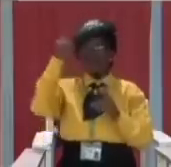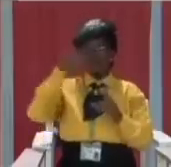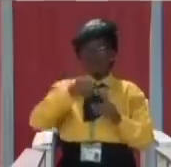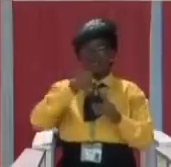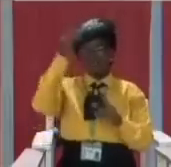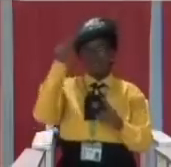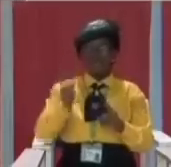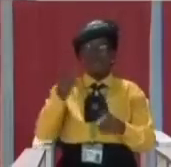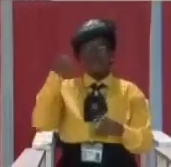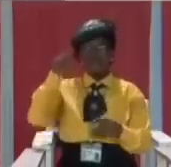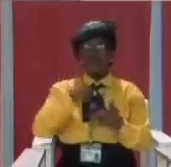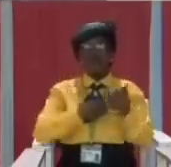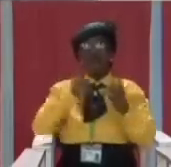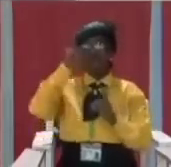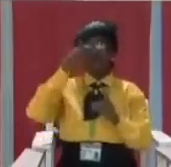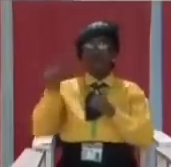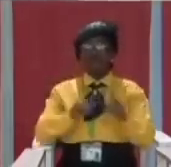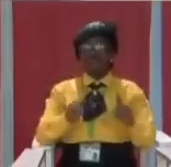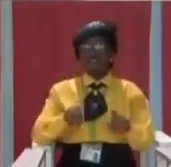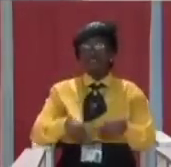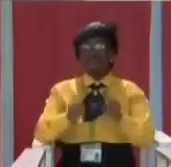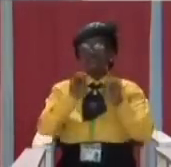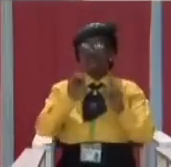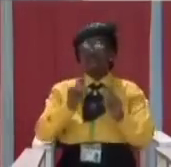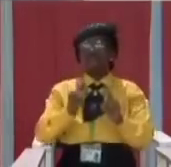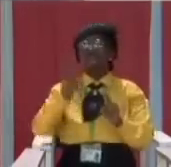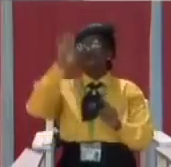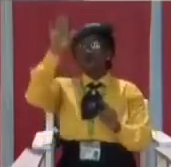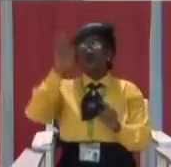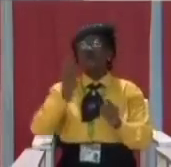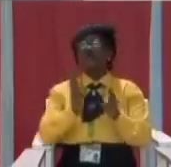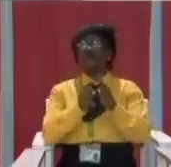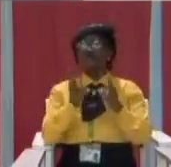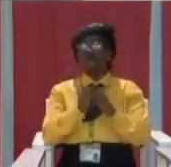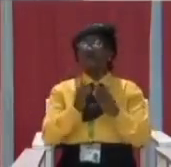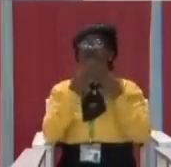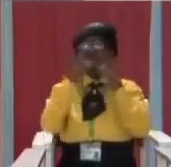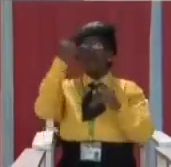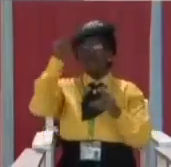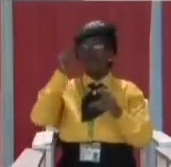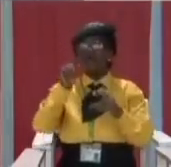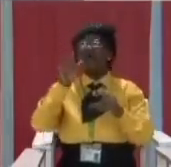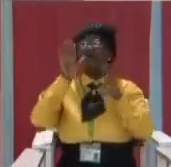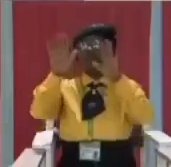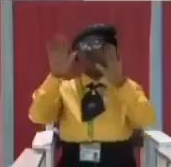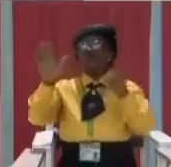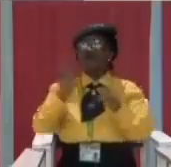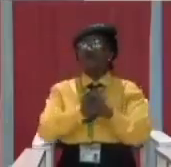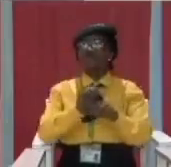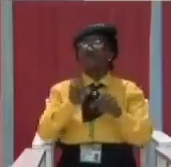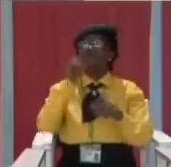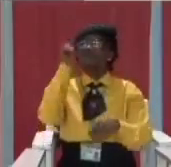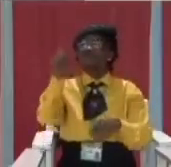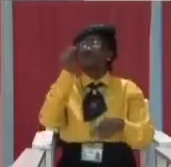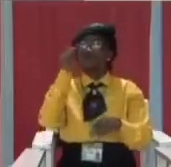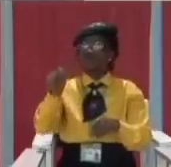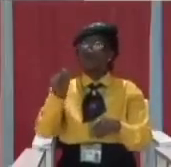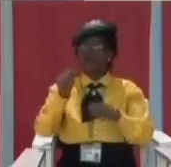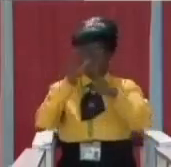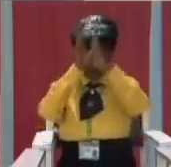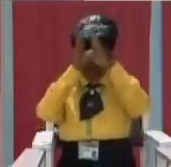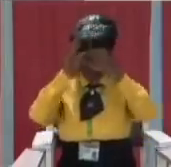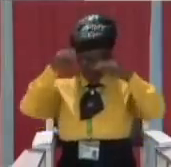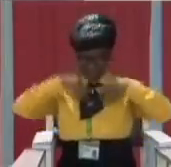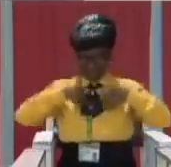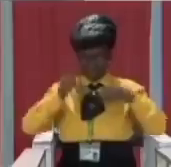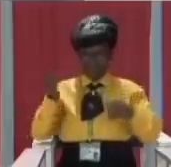Congress. Thank you for the wonderful testimonies. Father, accept our worship in Jesus'